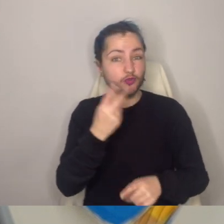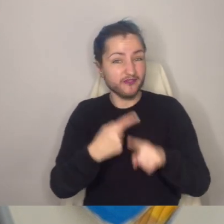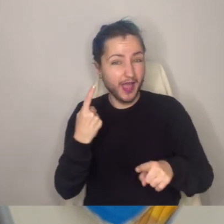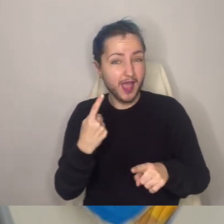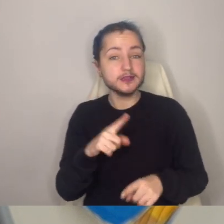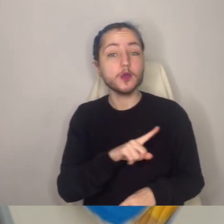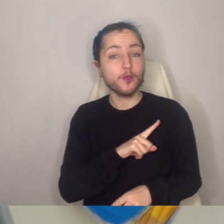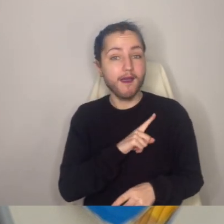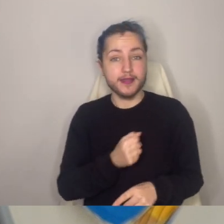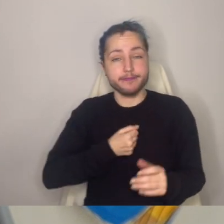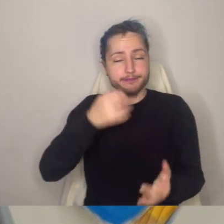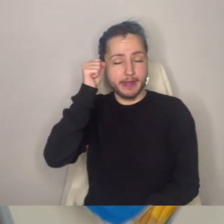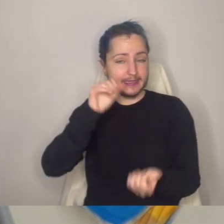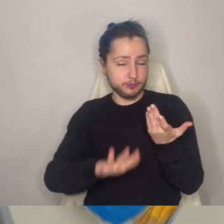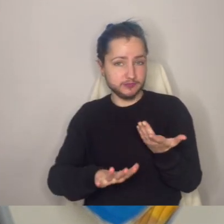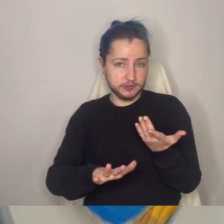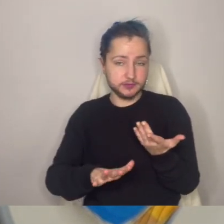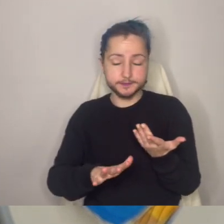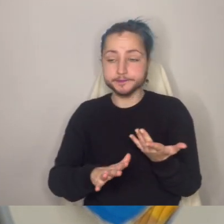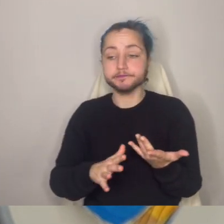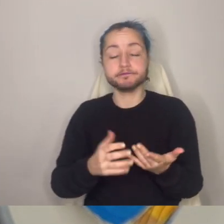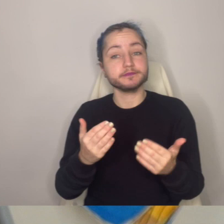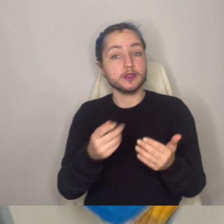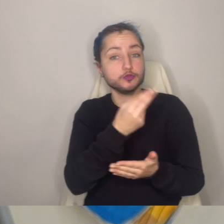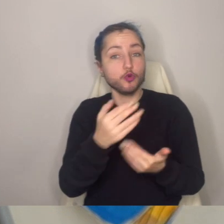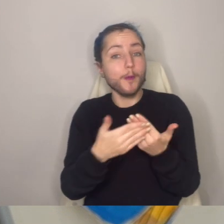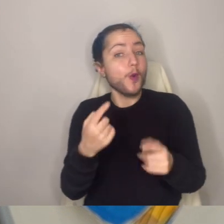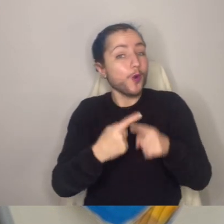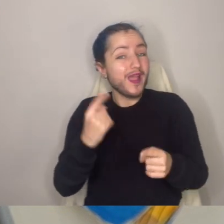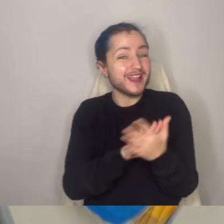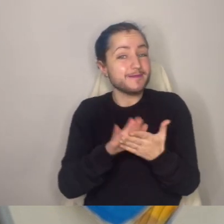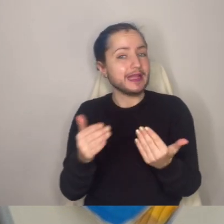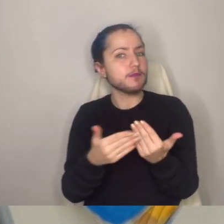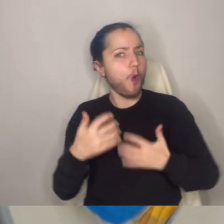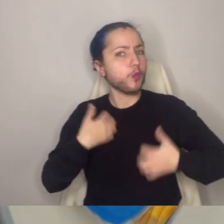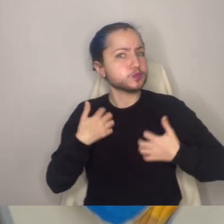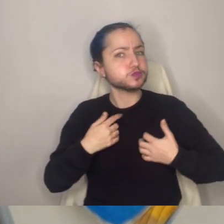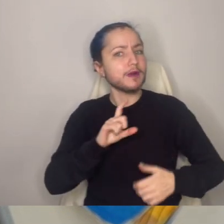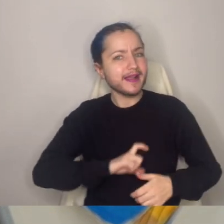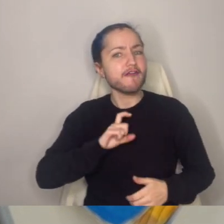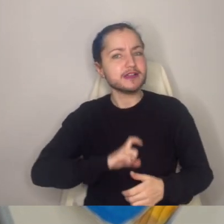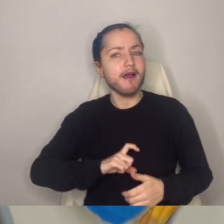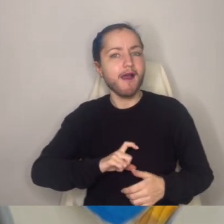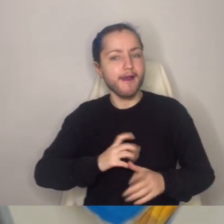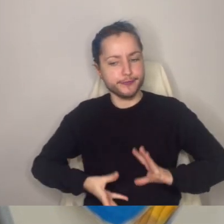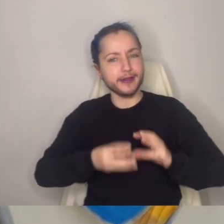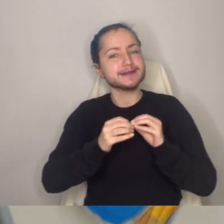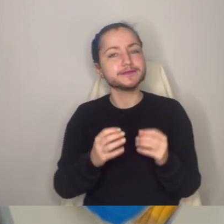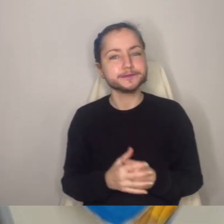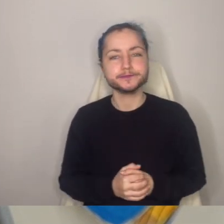quite fast because I've found the quicker I draw, the more character you can sort of